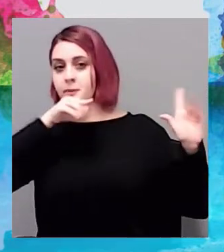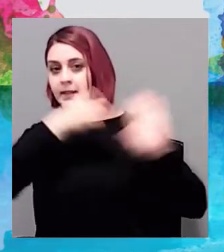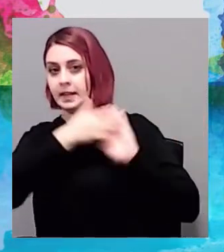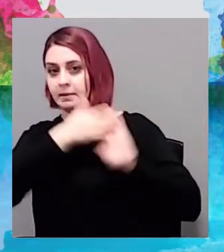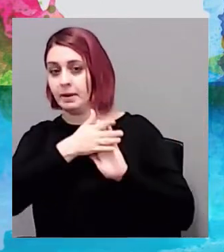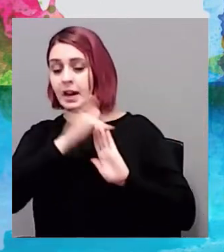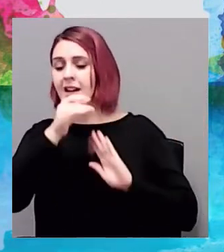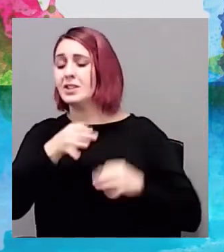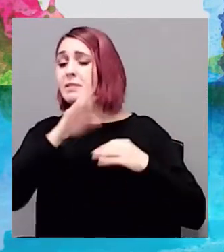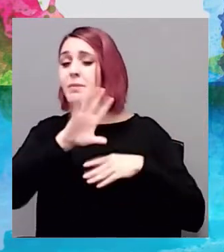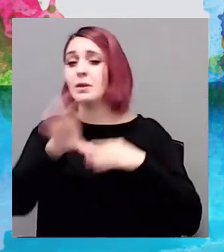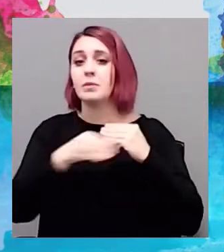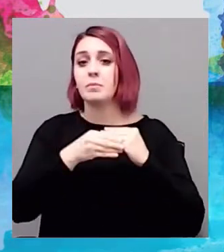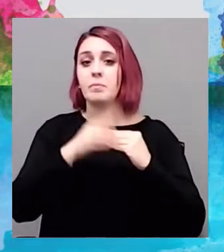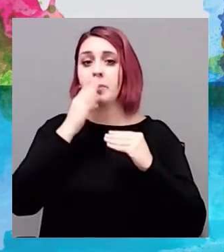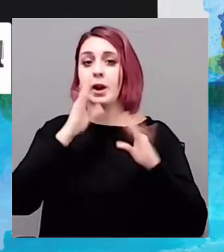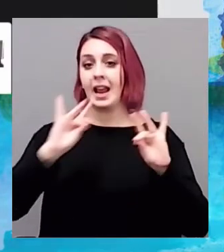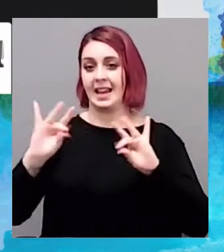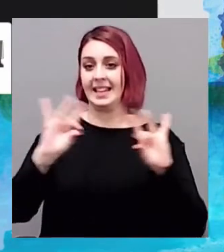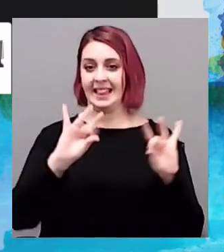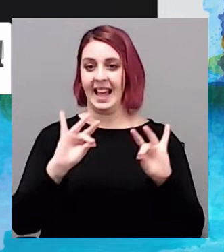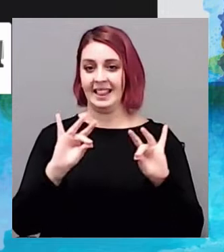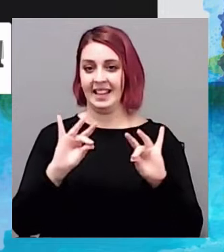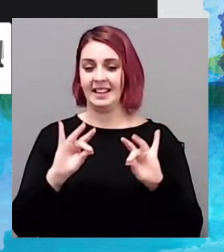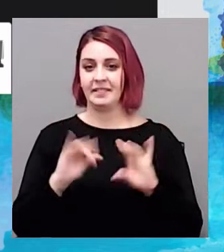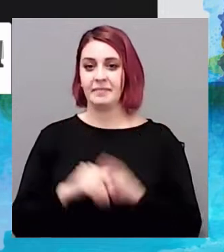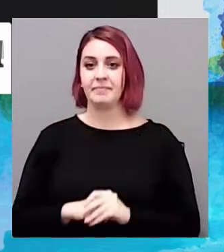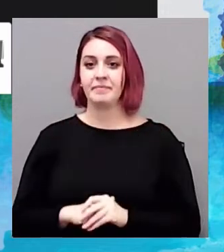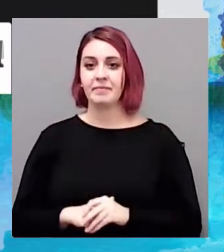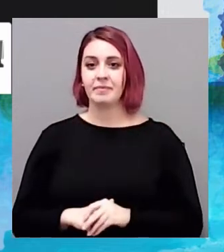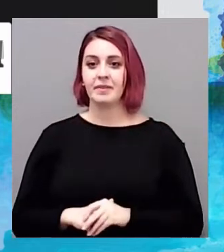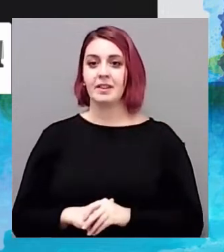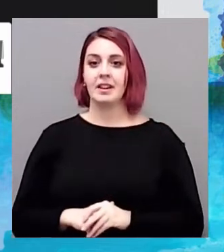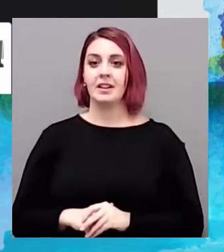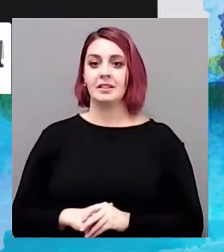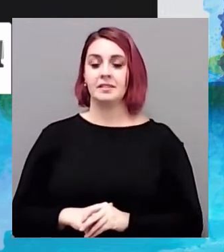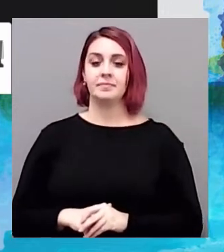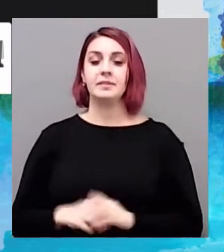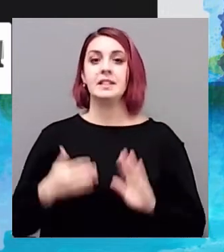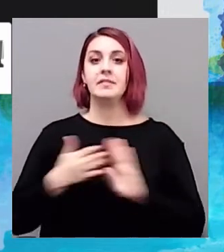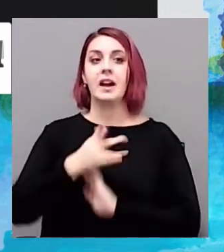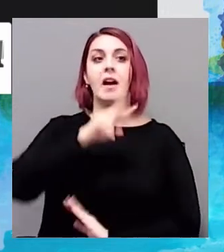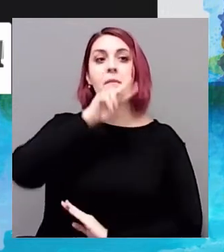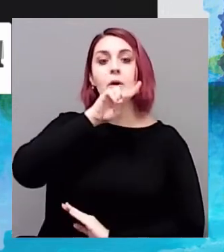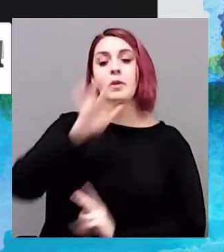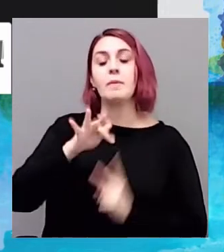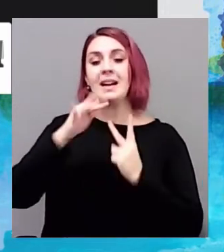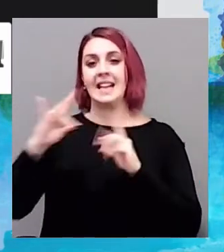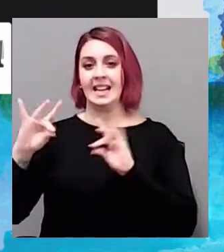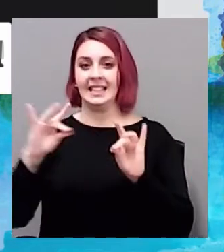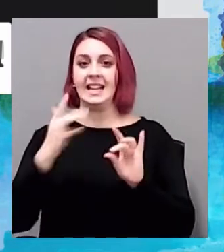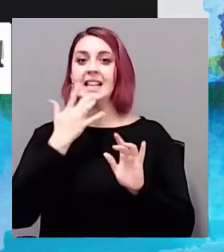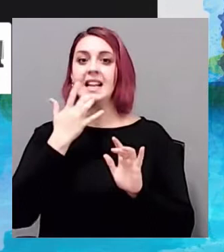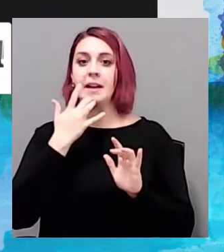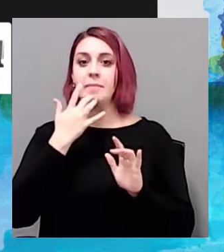for the work. And we also have tactile representation. So not only verbal, but tactile of